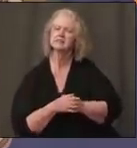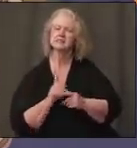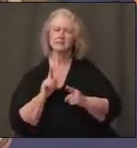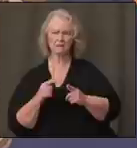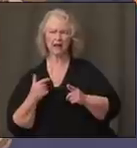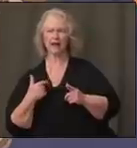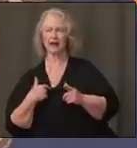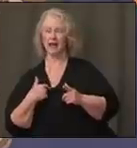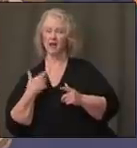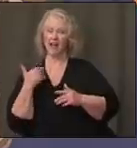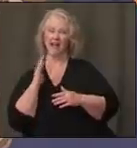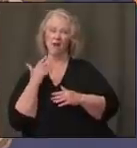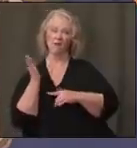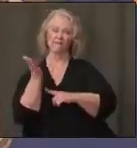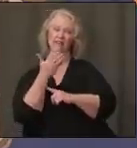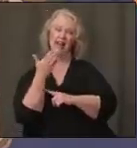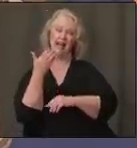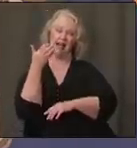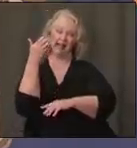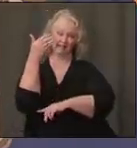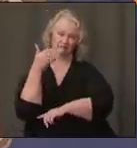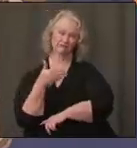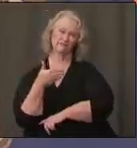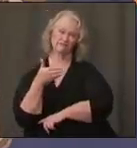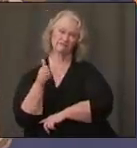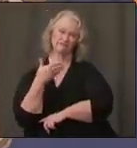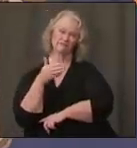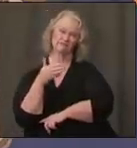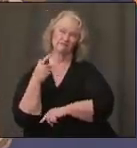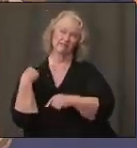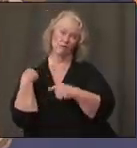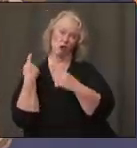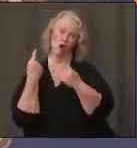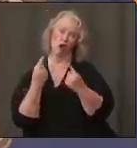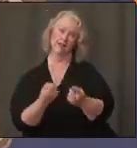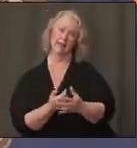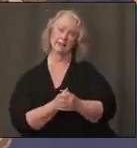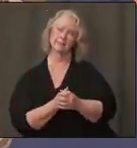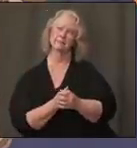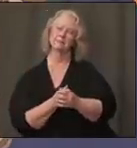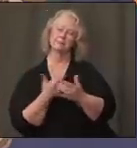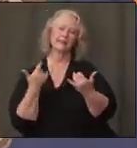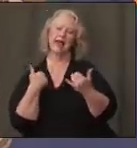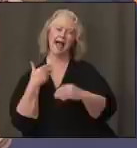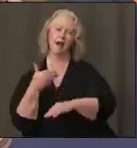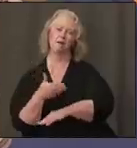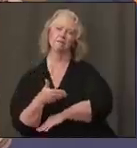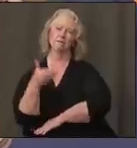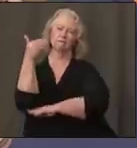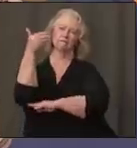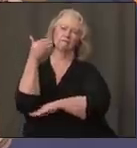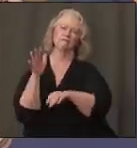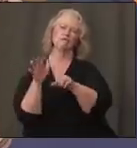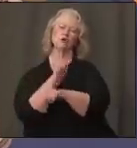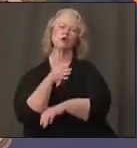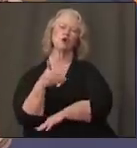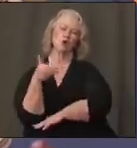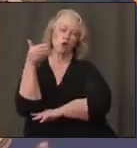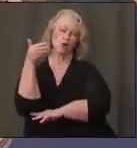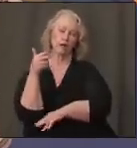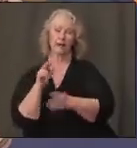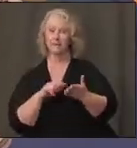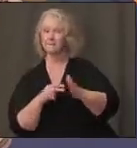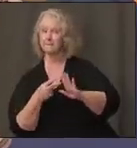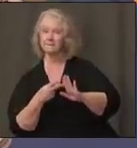been at half-mast for a long time, and now they're at full mast. And that does not mean some